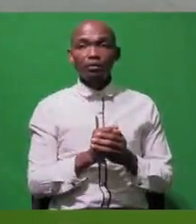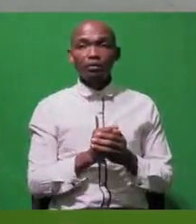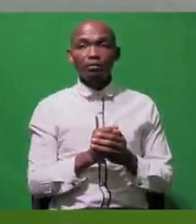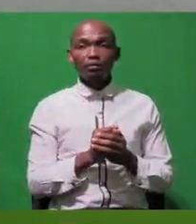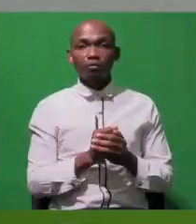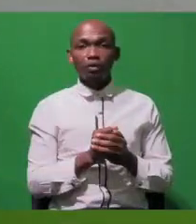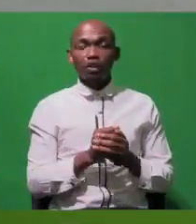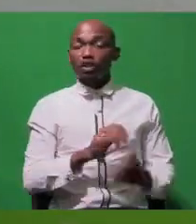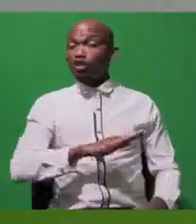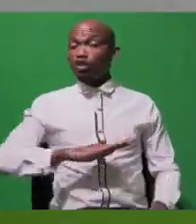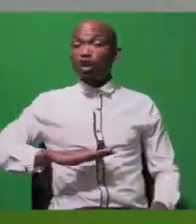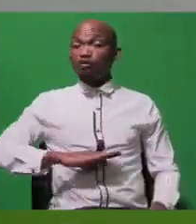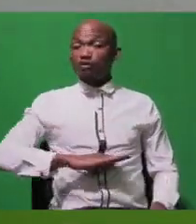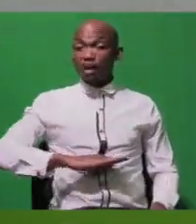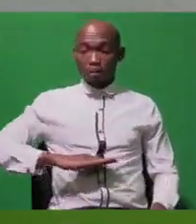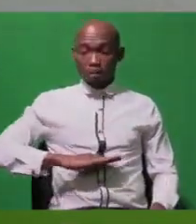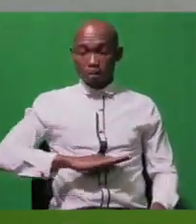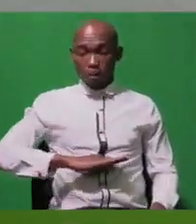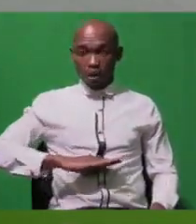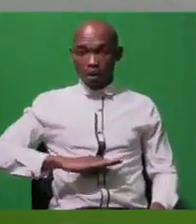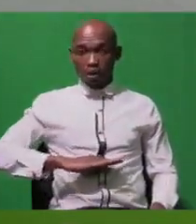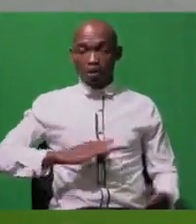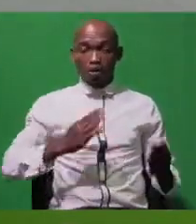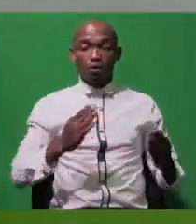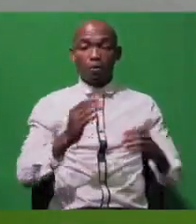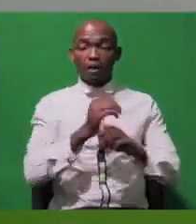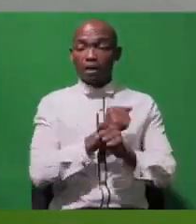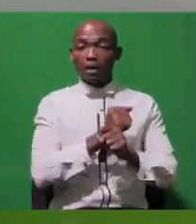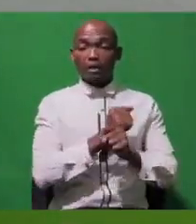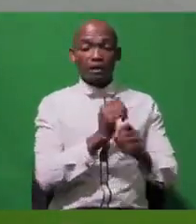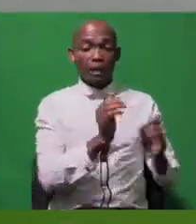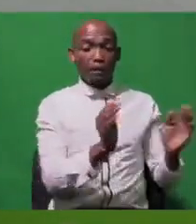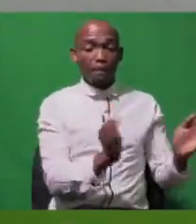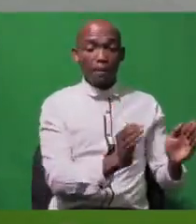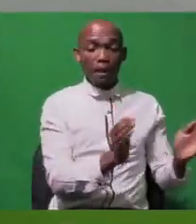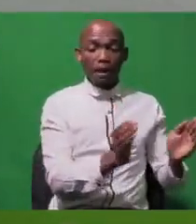November, you have a balance